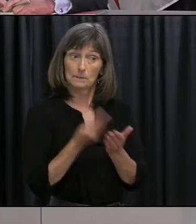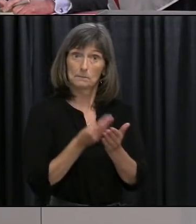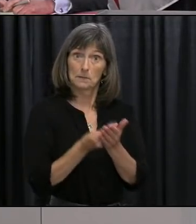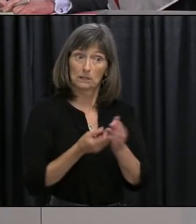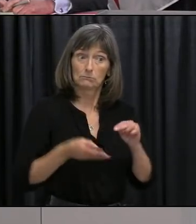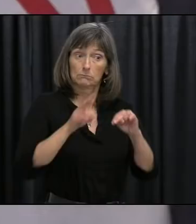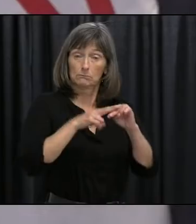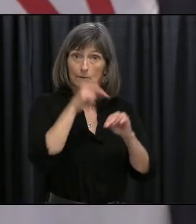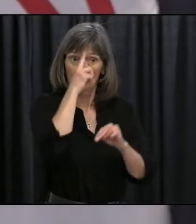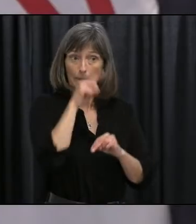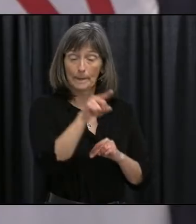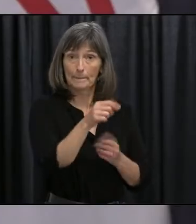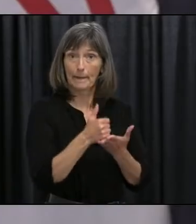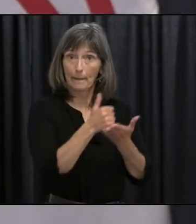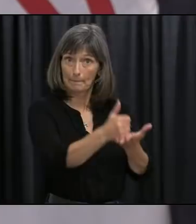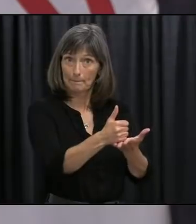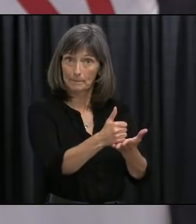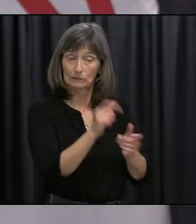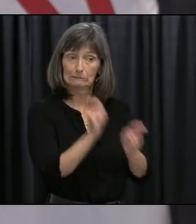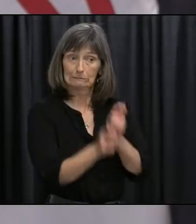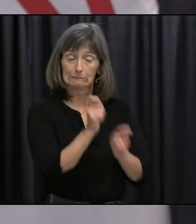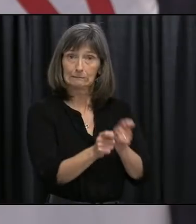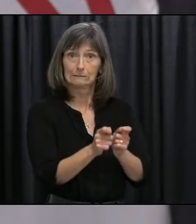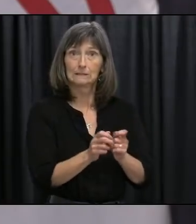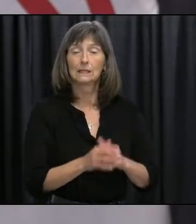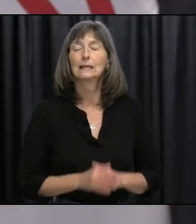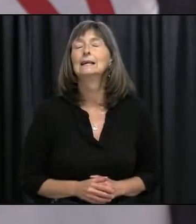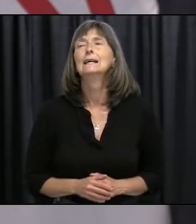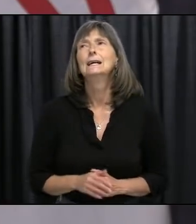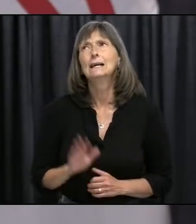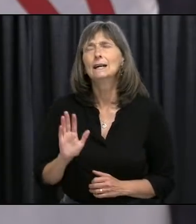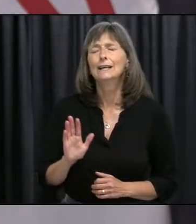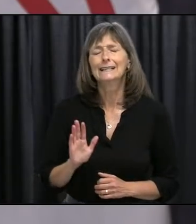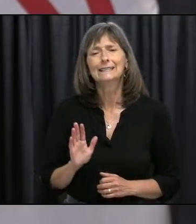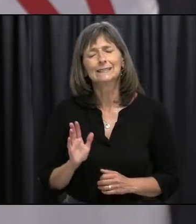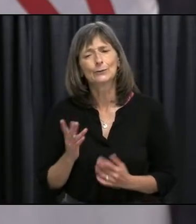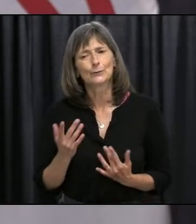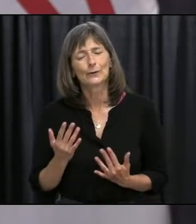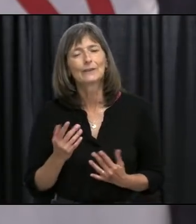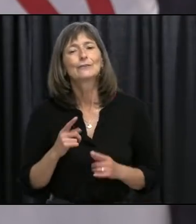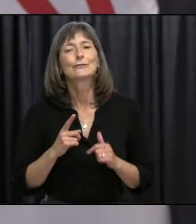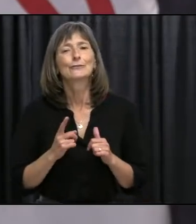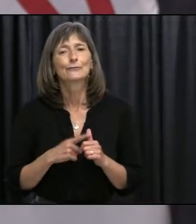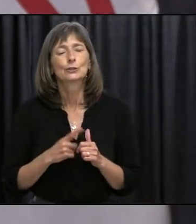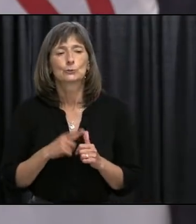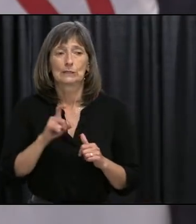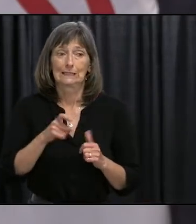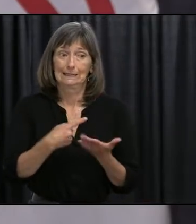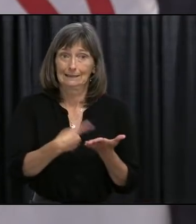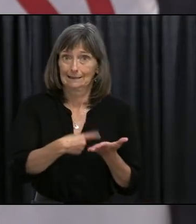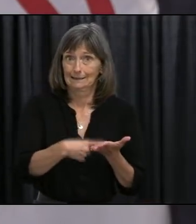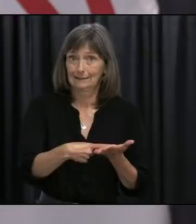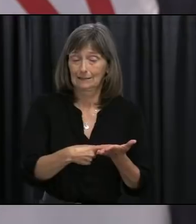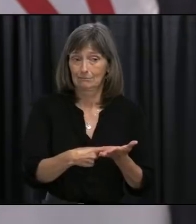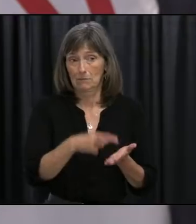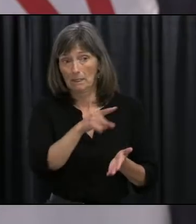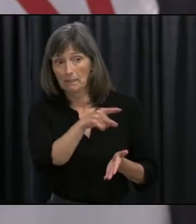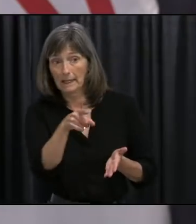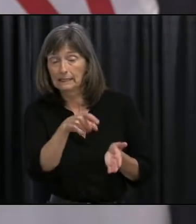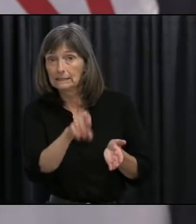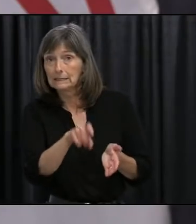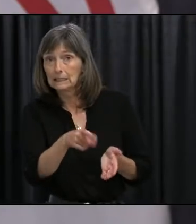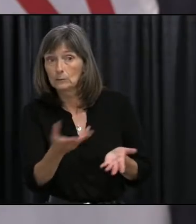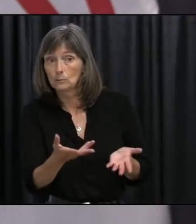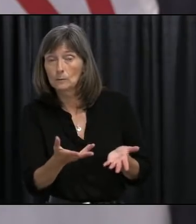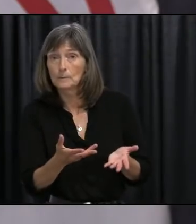the districts? Well, first of all, I think let's not get ahead of ourselves here. We need to start the consultation. Let's see what's required. We've added